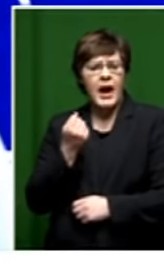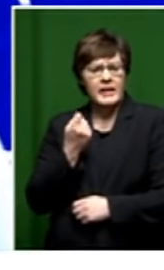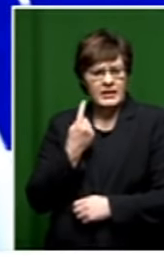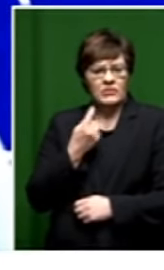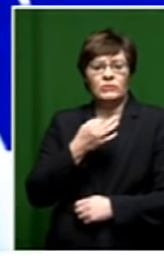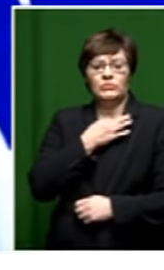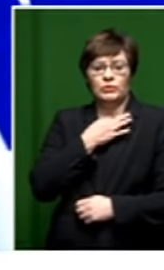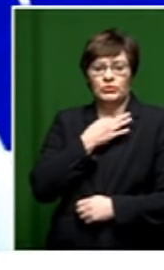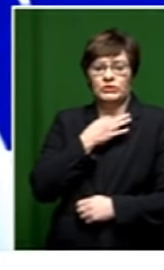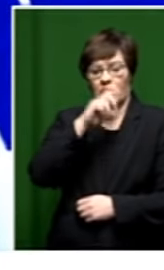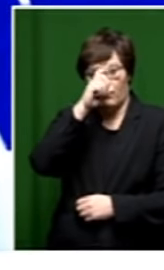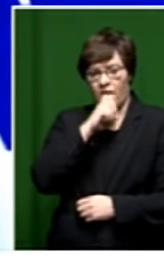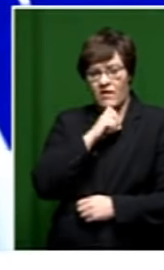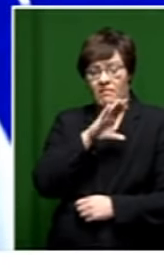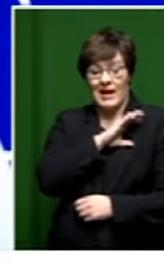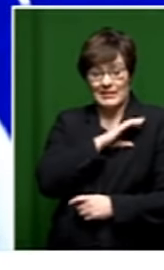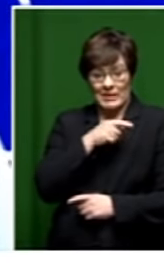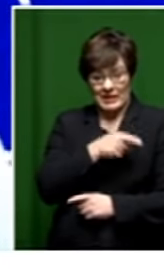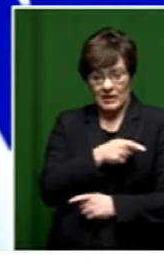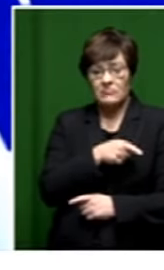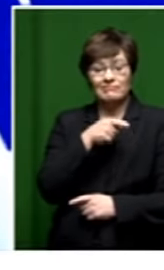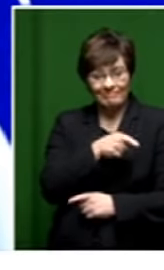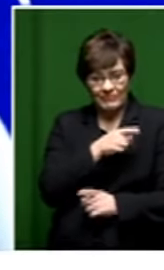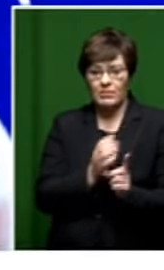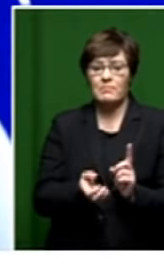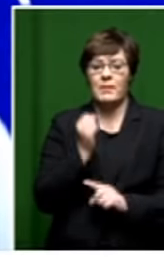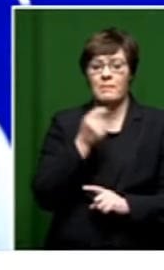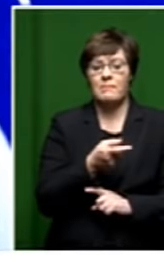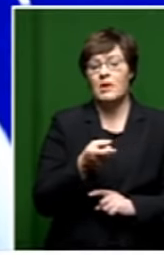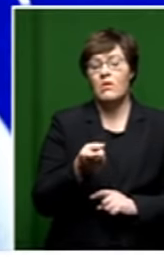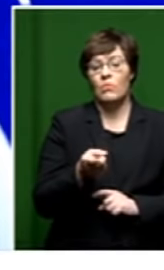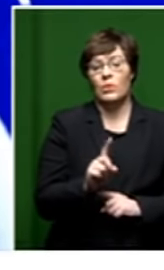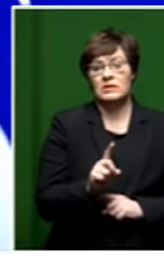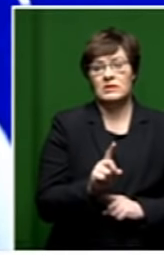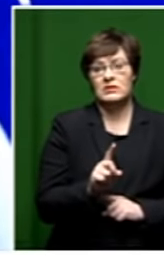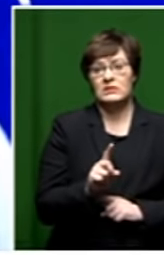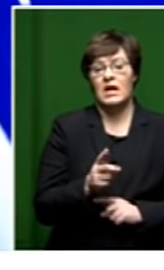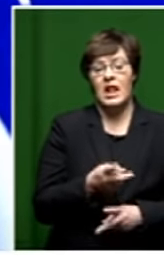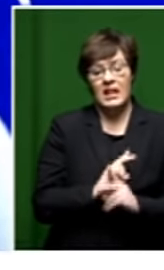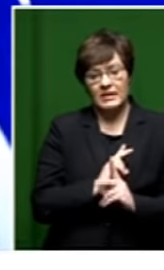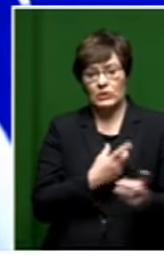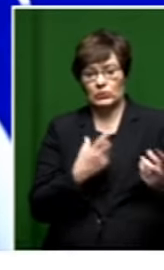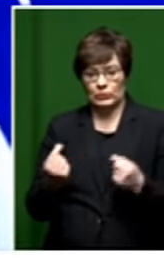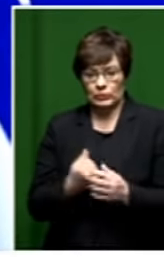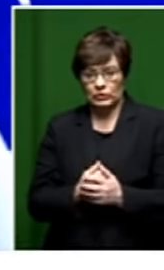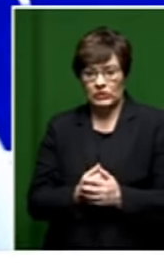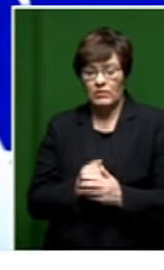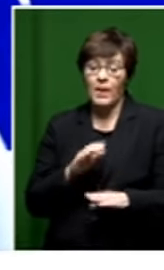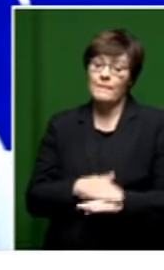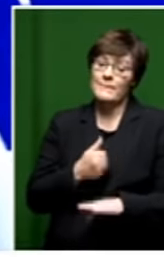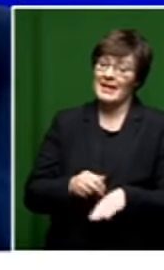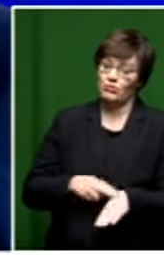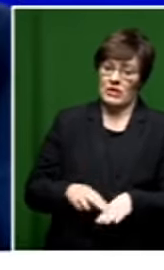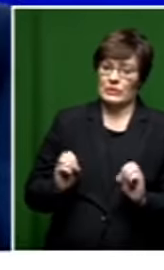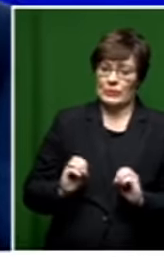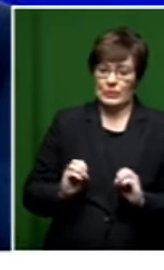that the risk profile of a customer is really the key determinant of what lending is done and is not based on